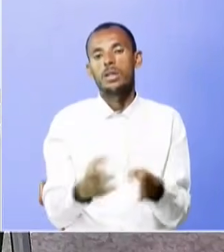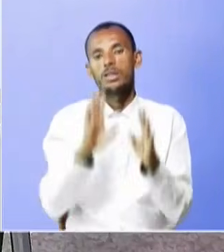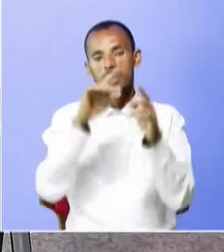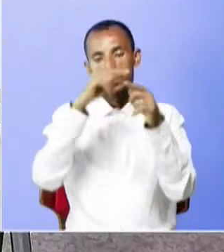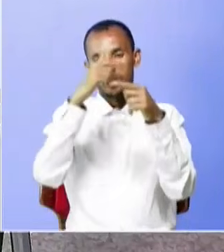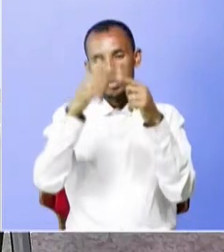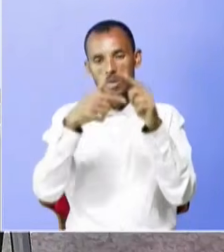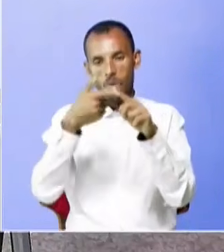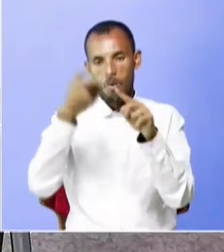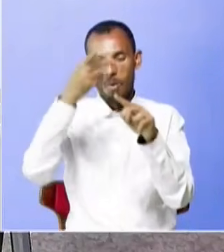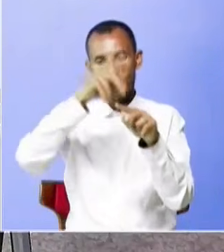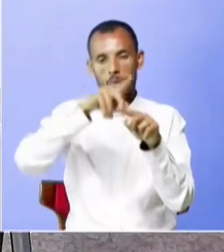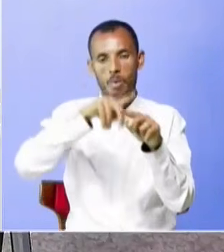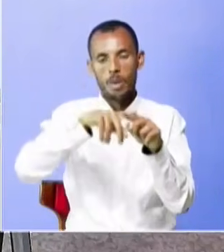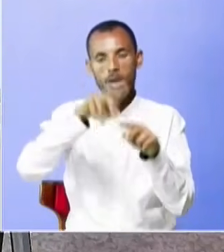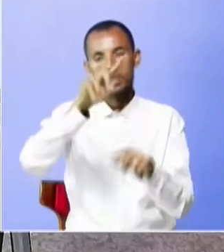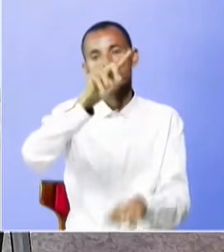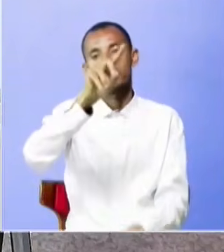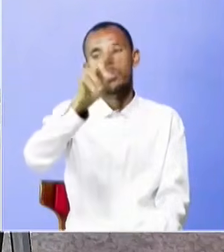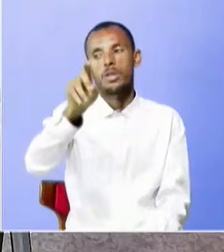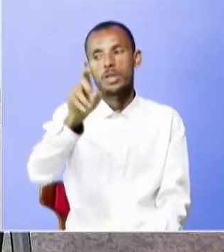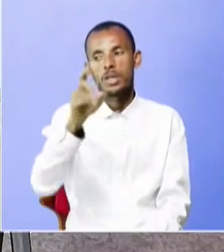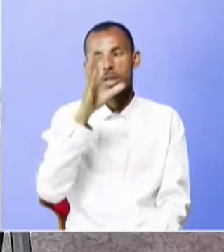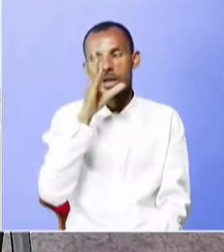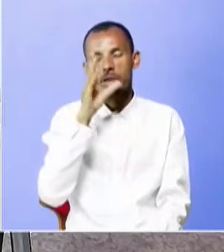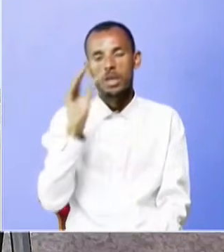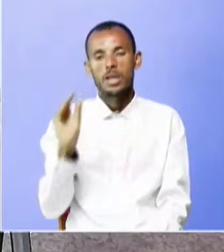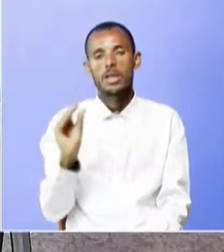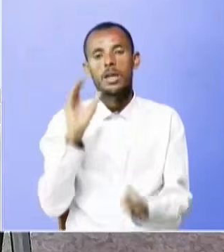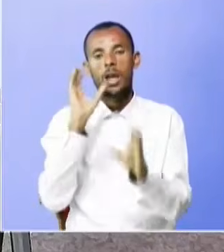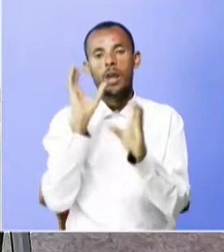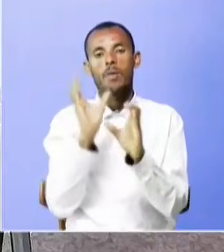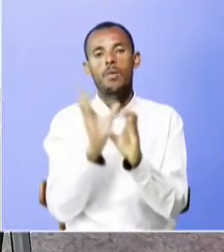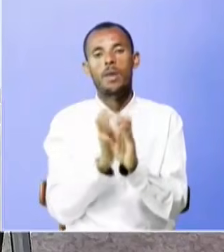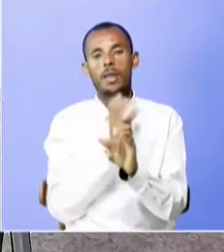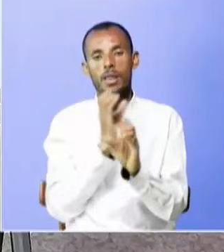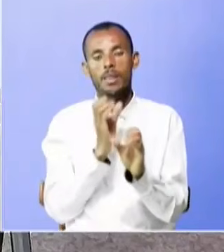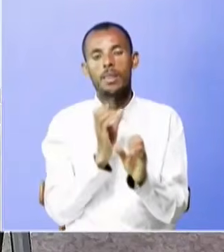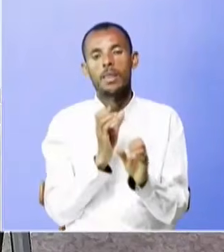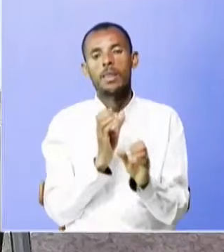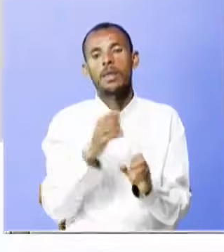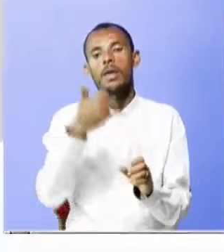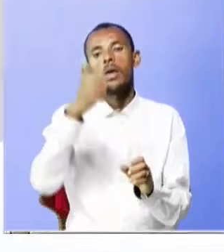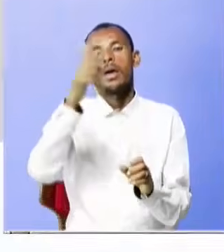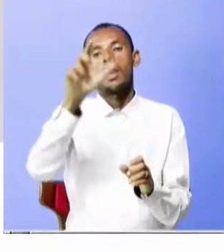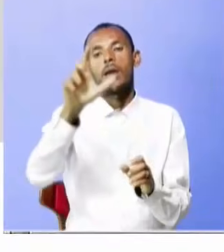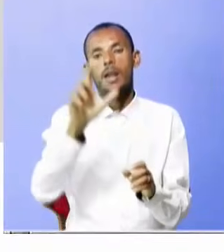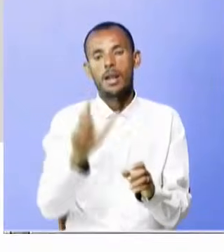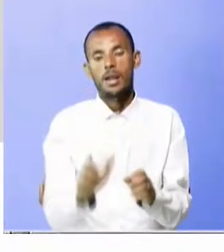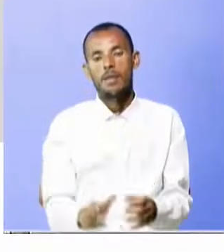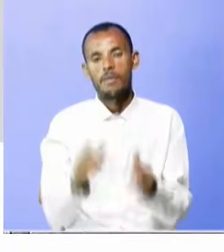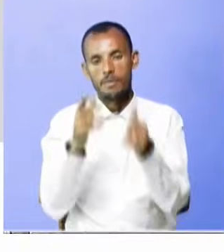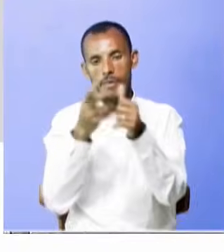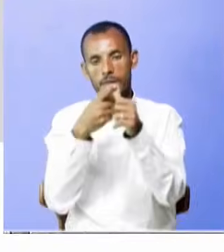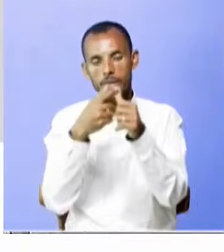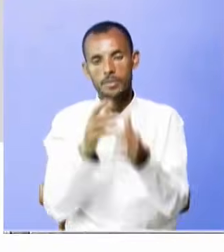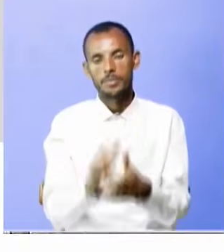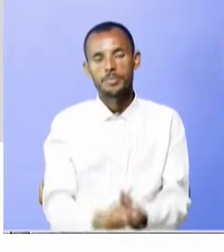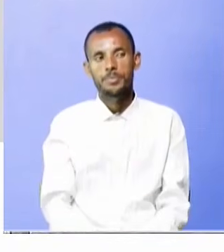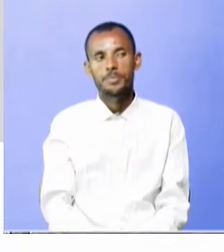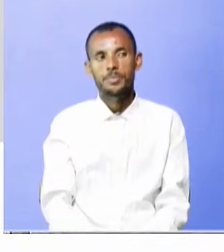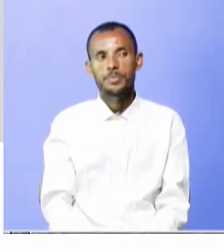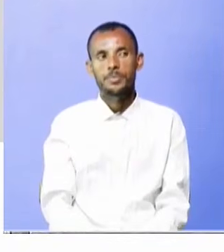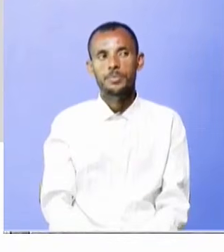back to the question and calculate the lateral surface area first.